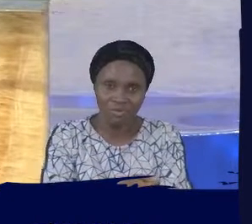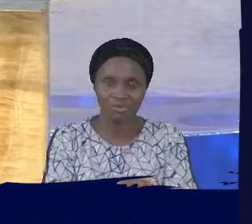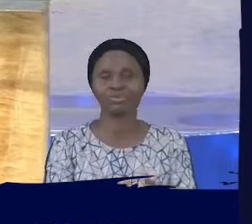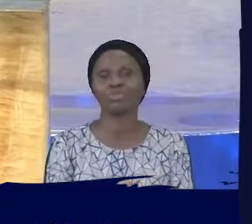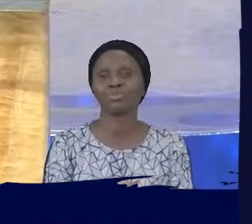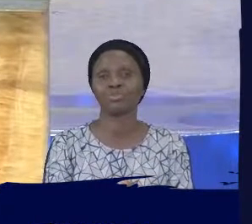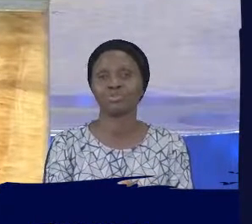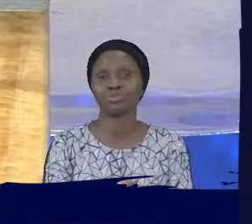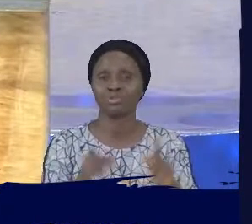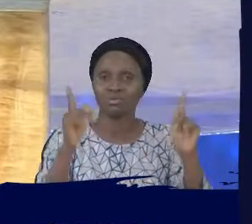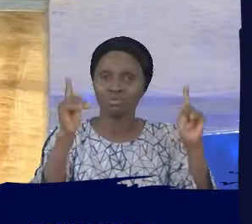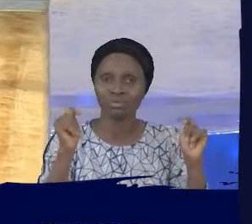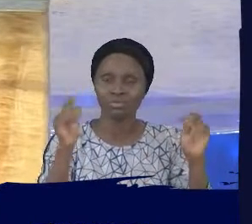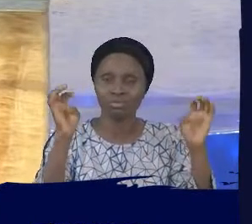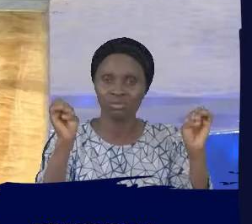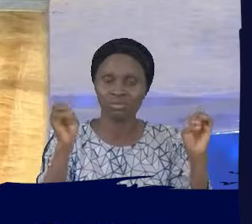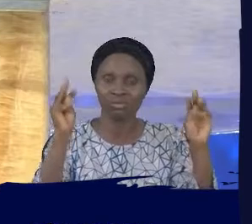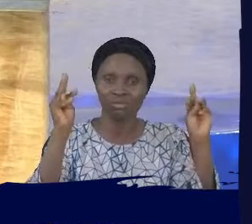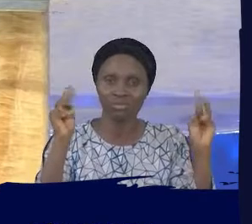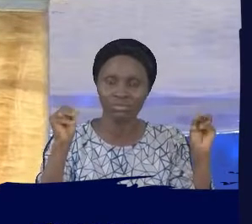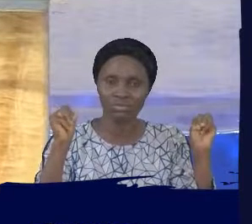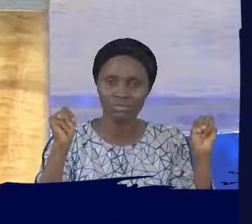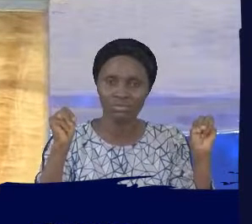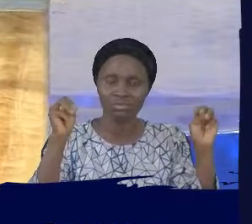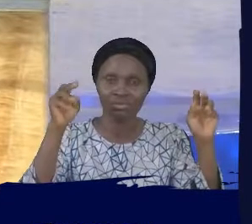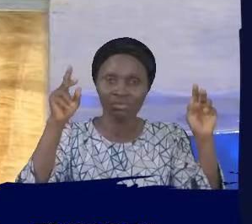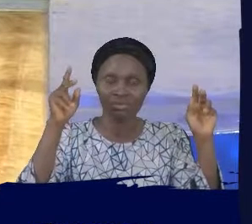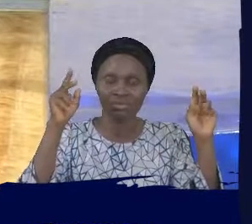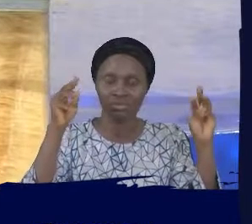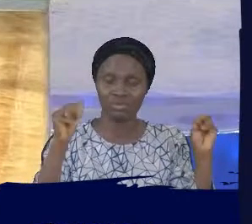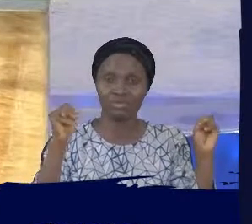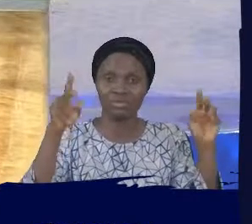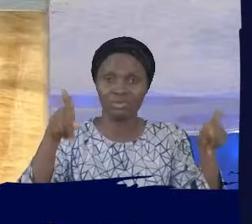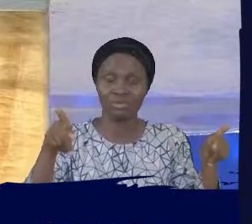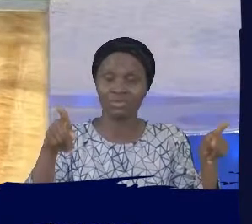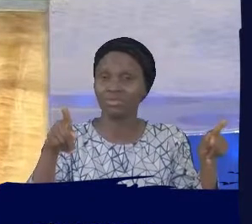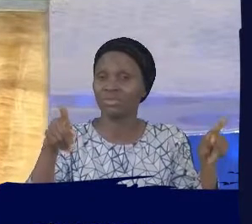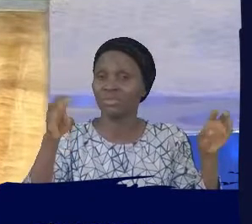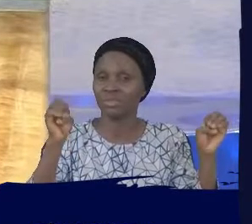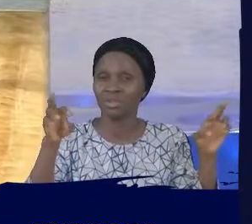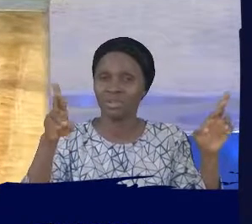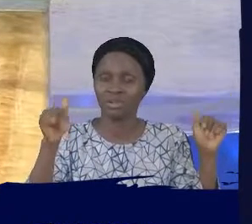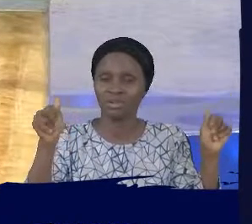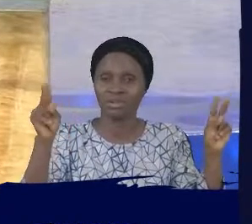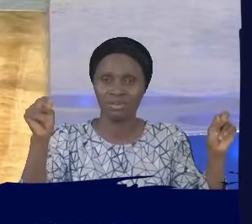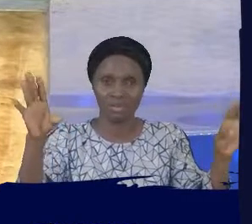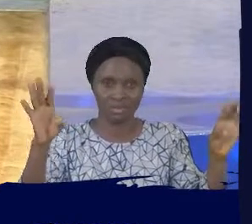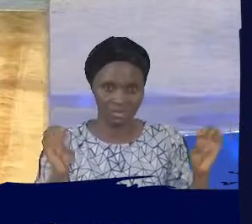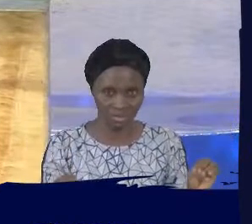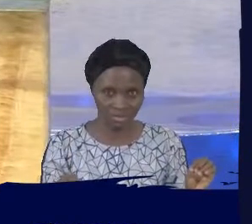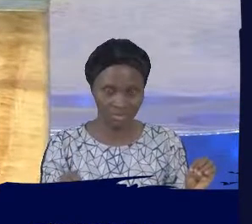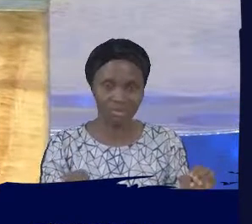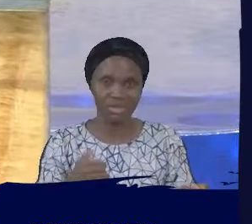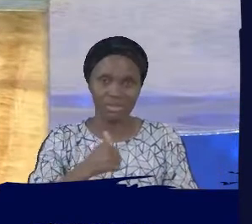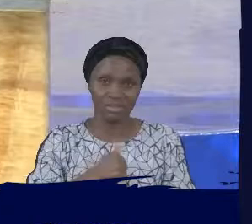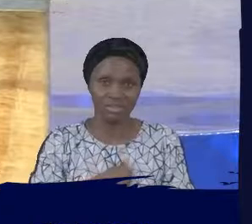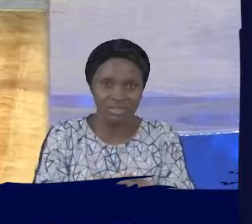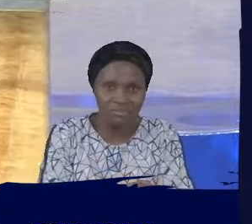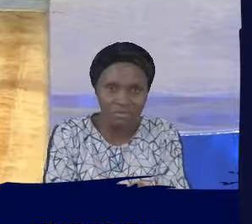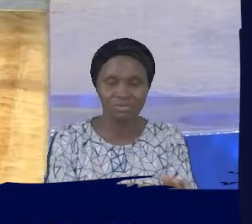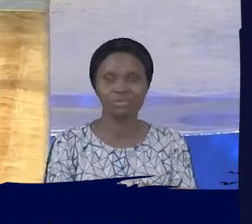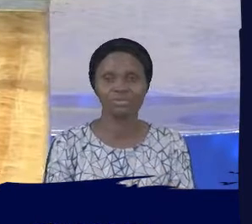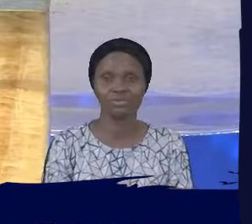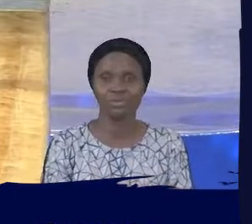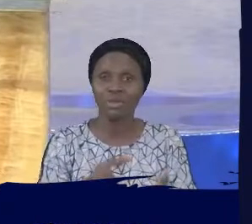whatever is not your business, remove your hand from there. Whatever is going on, and the Lord has